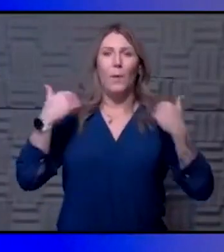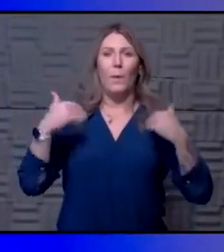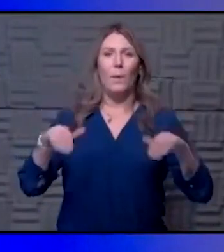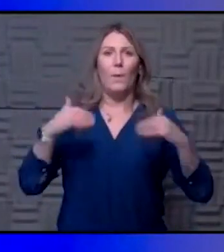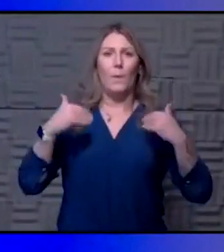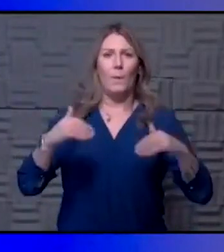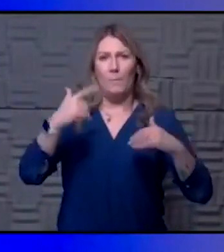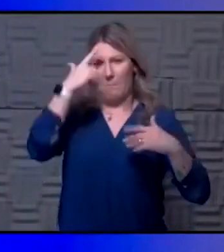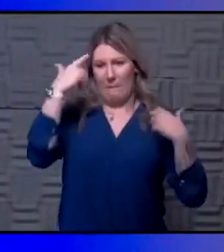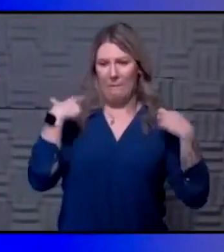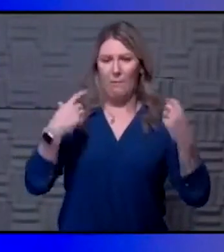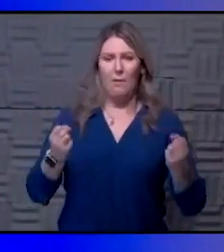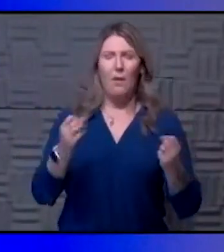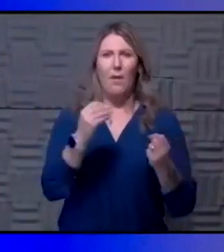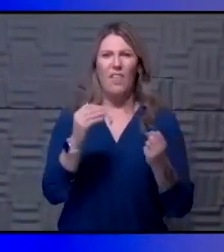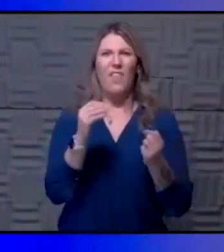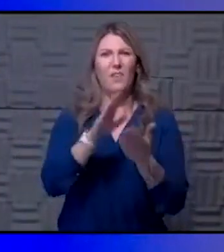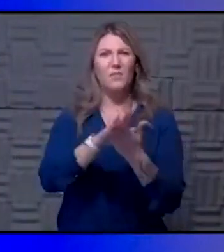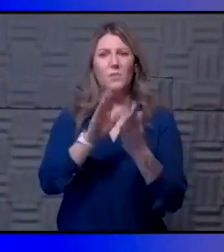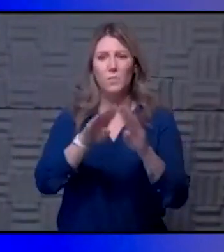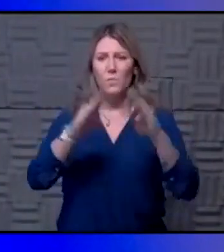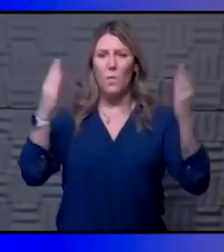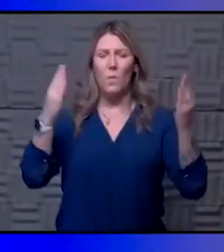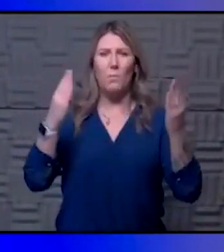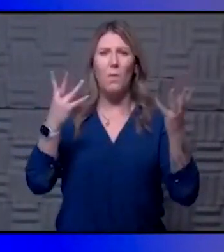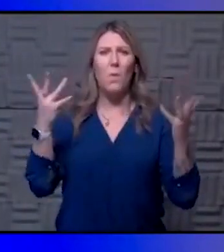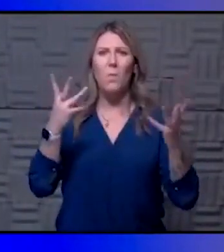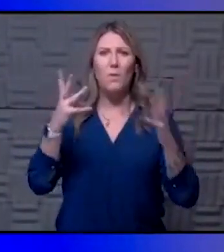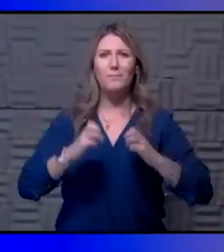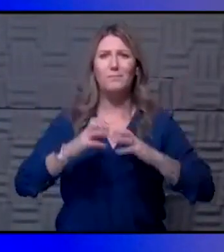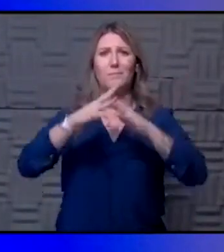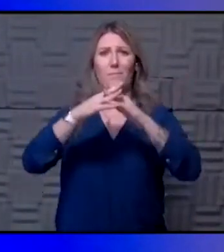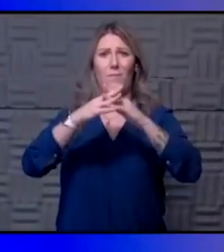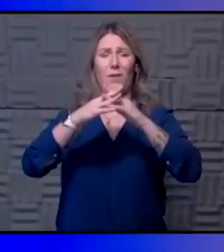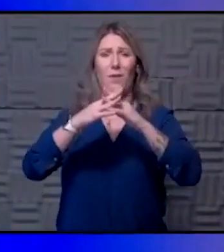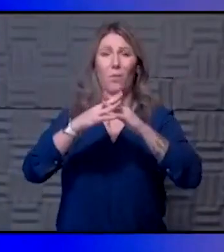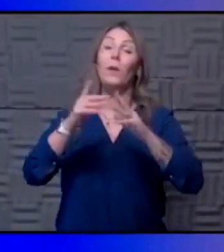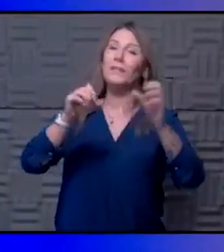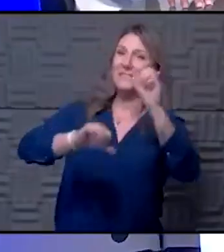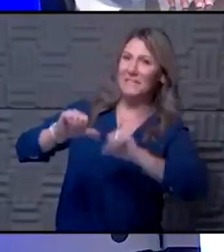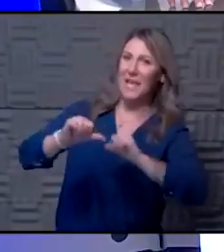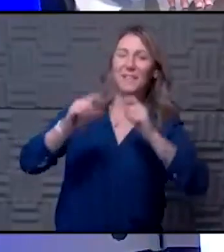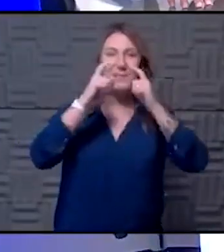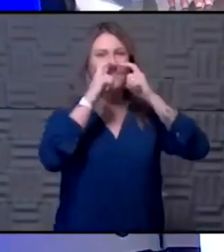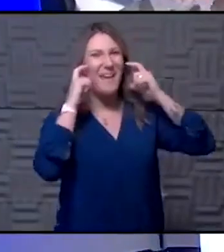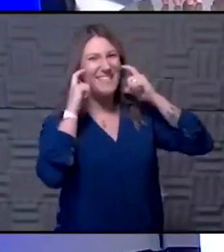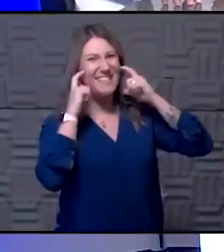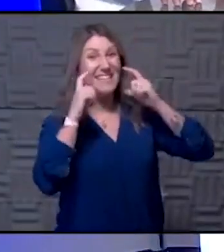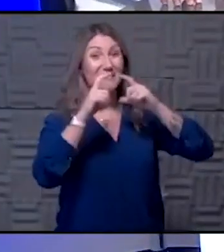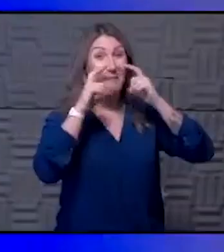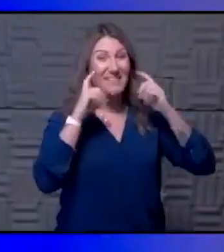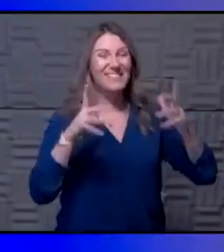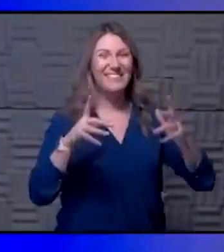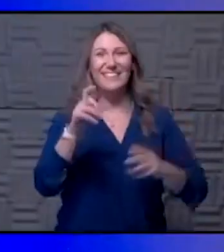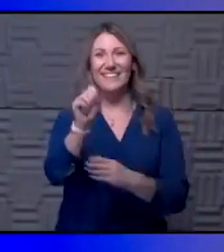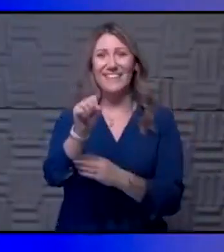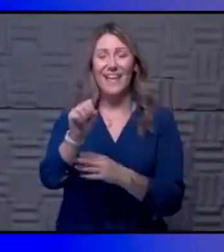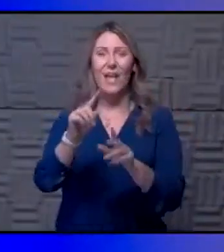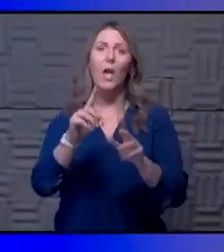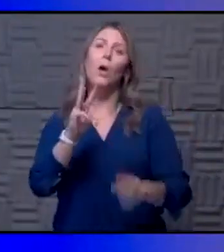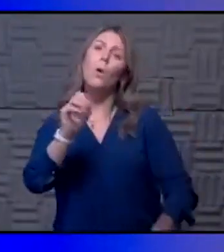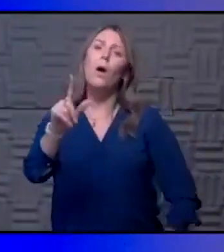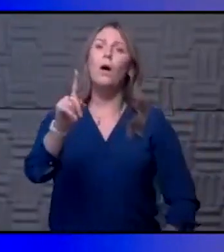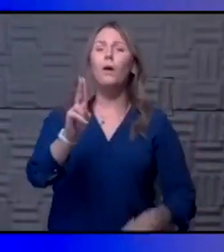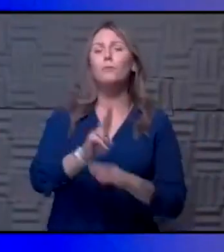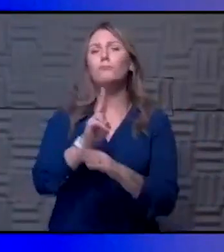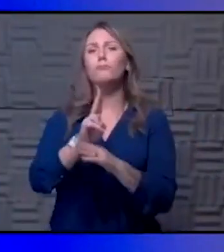on schools reopening. What is the foundation of all that guidance? Science. Masking. Science, masking. Masking. Yeah. But, they say, well, we can